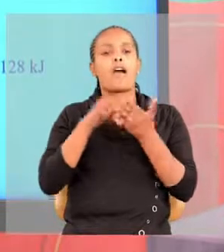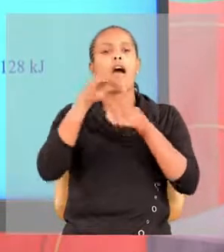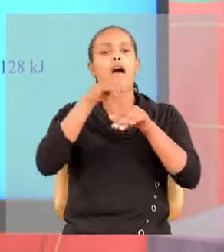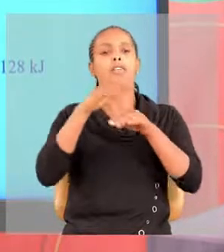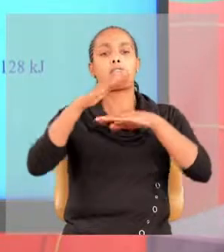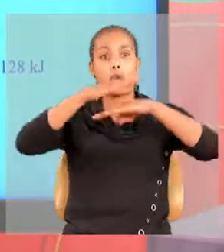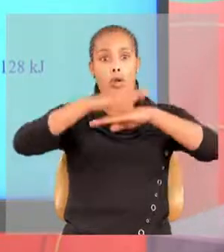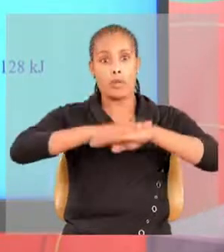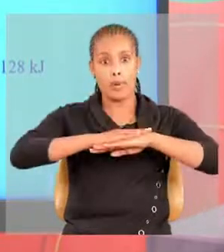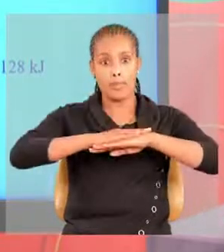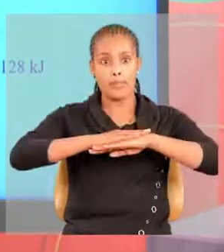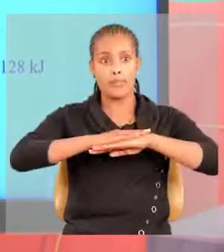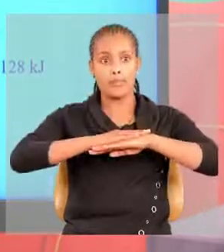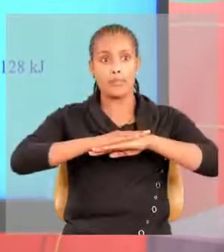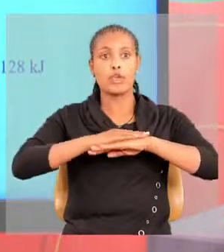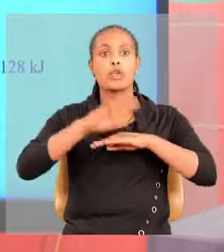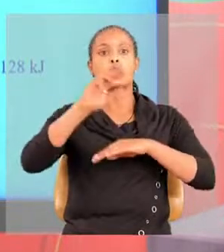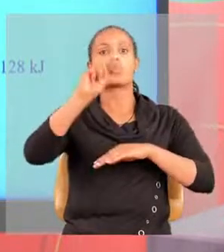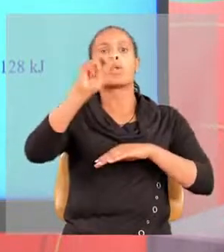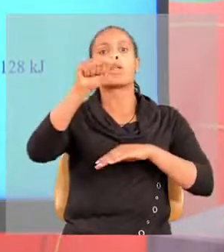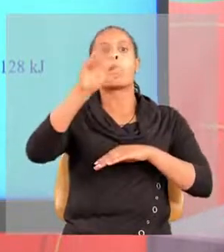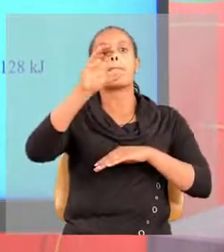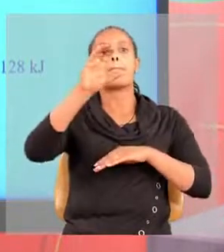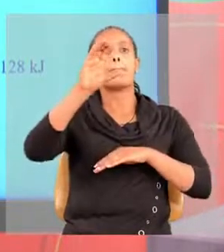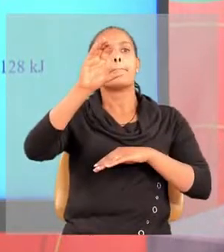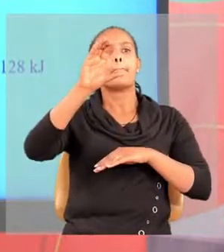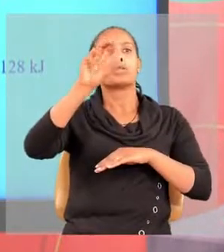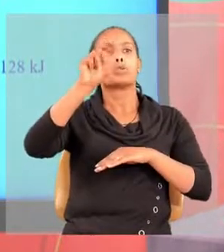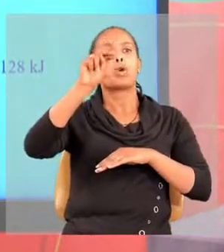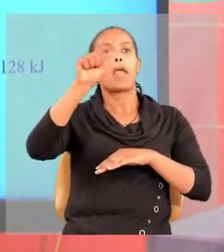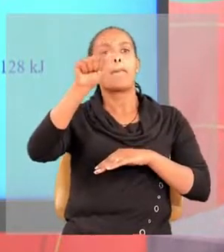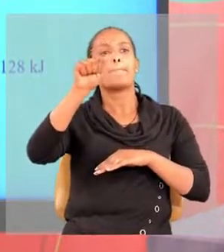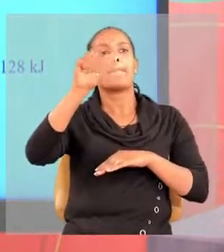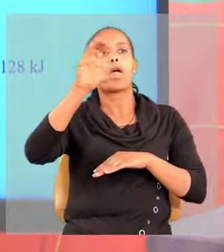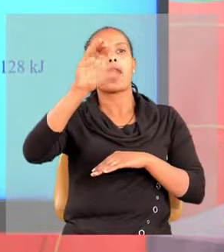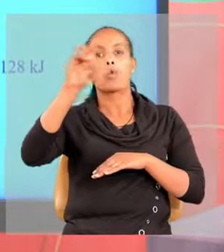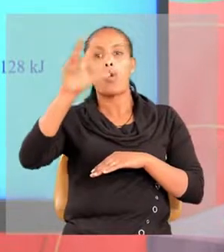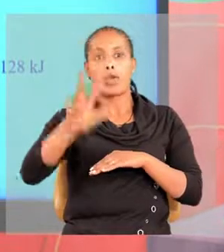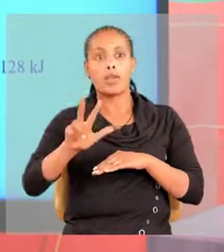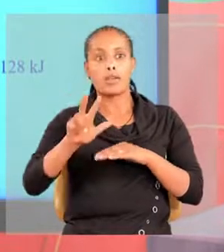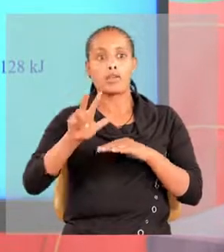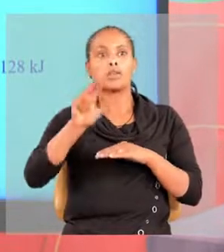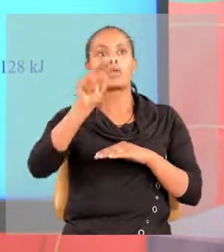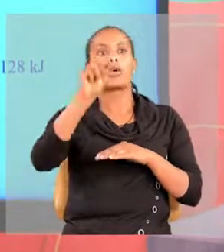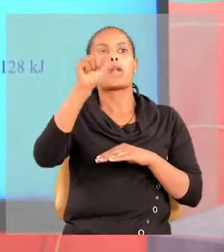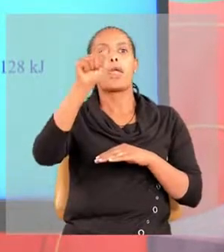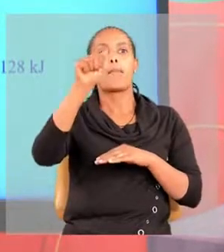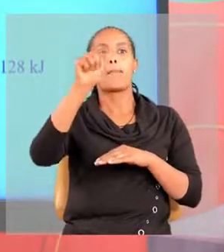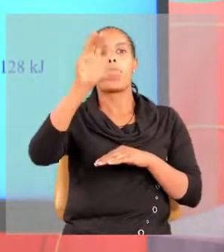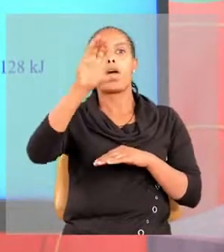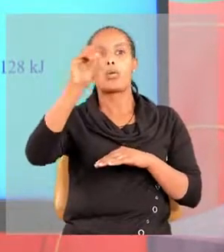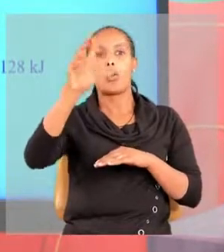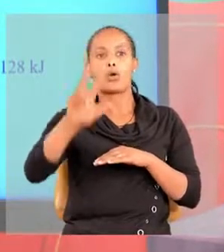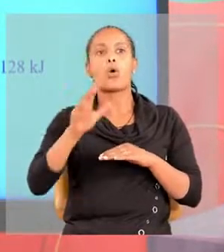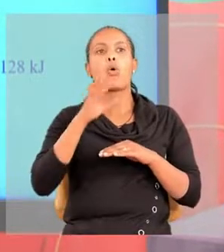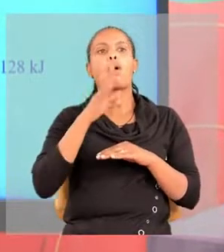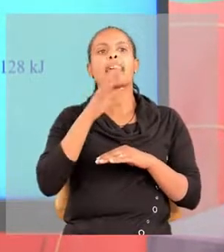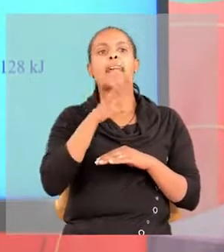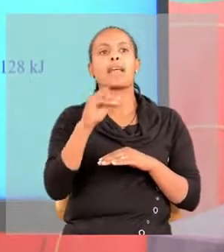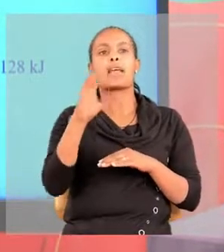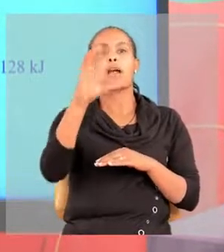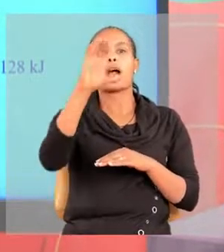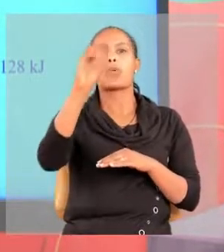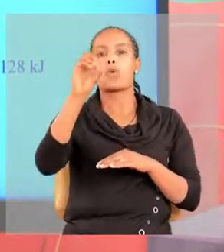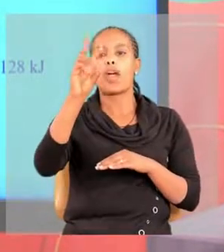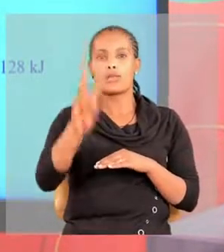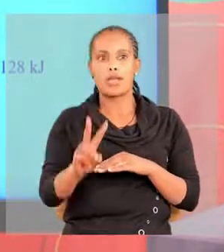at equilibrium, sodium bicarbonate in equilibrium with sodium carbonate, water and